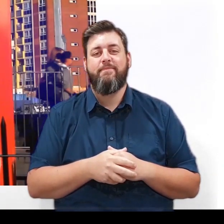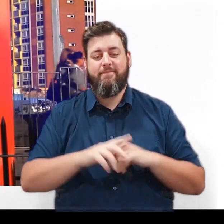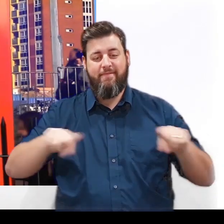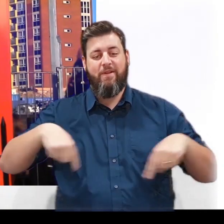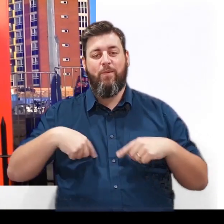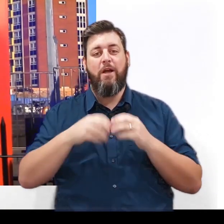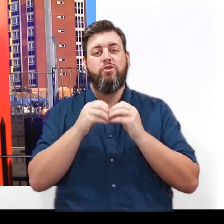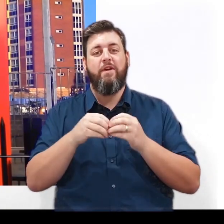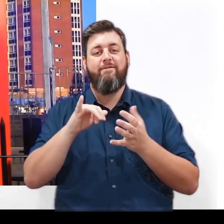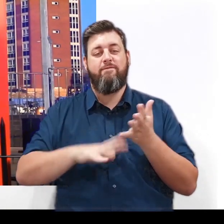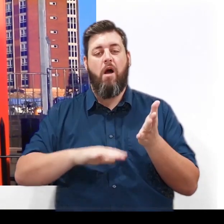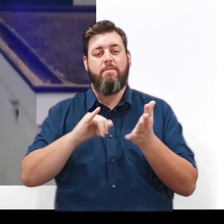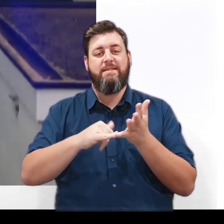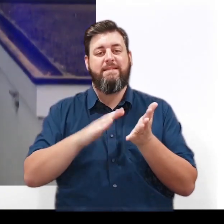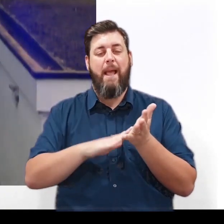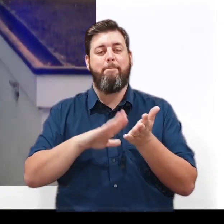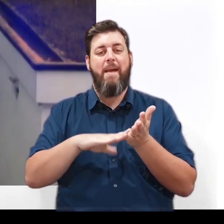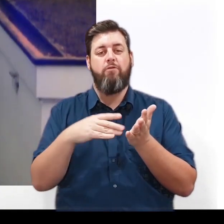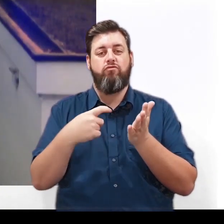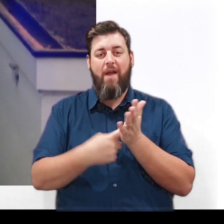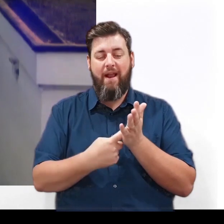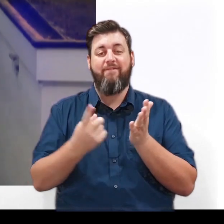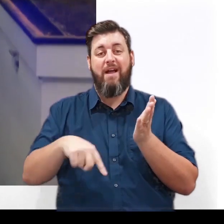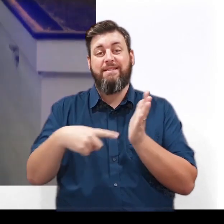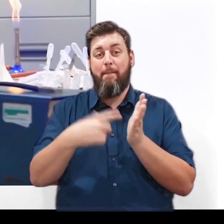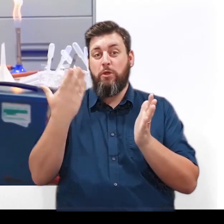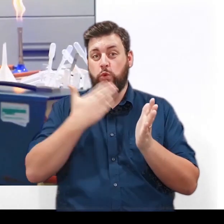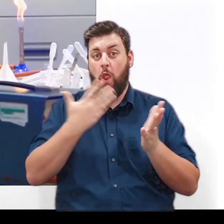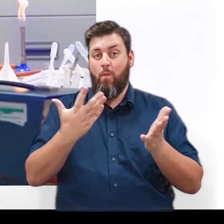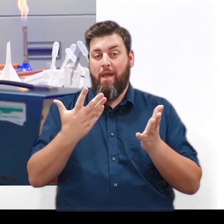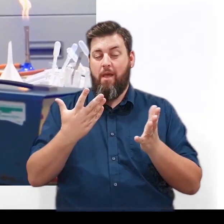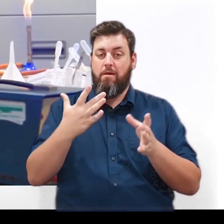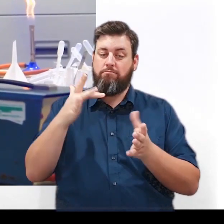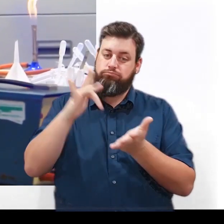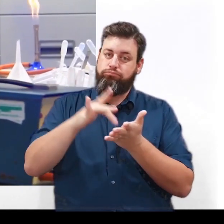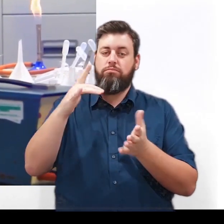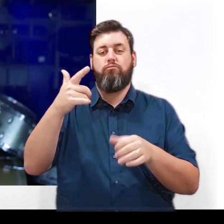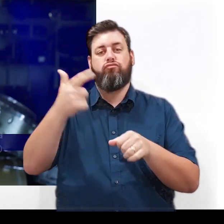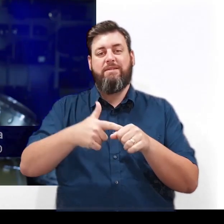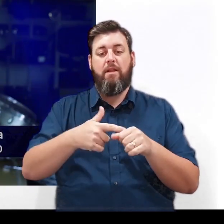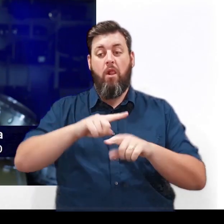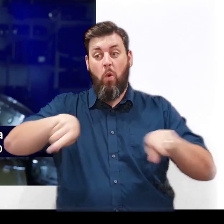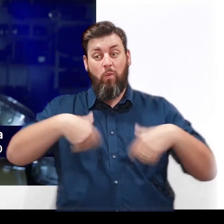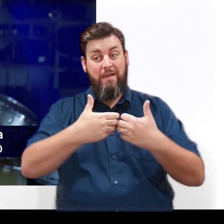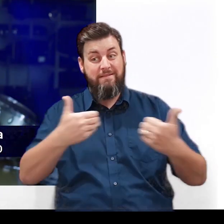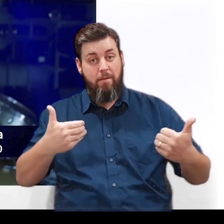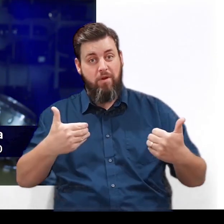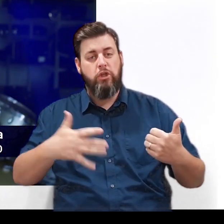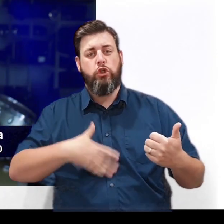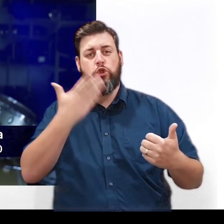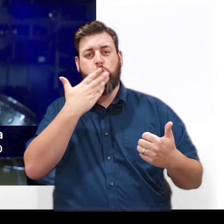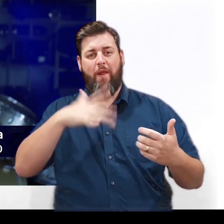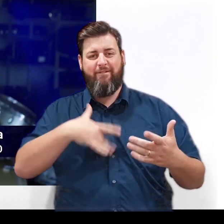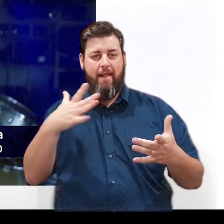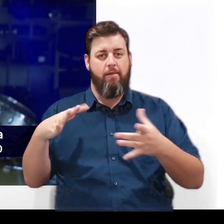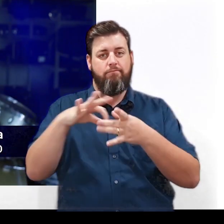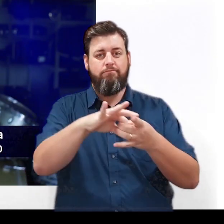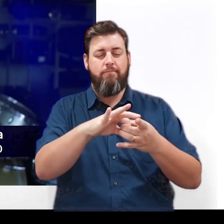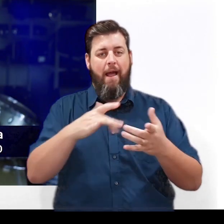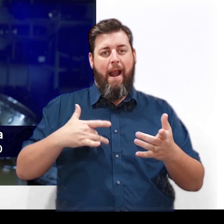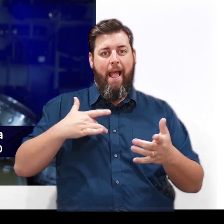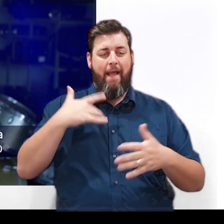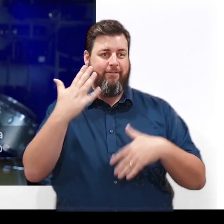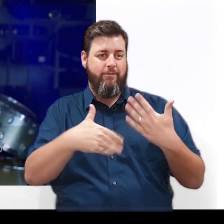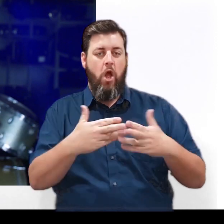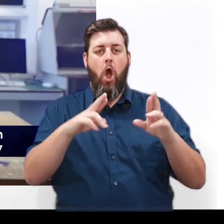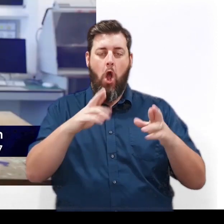We are students from St Mary Redcliffe and Temple School in the heart of Bristol. Though we are separated, our school helps us to be fully alive. Hope is at the